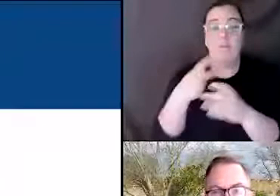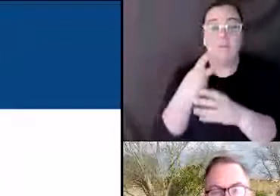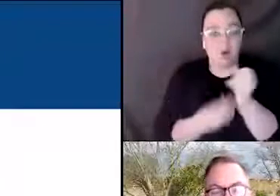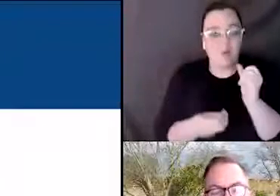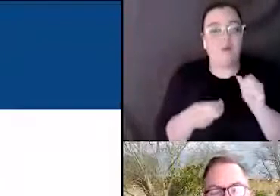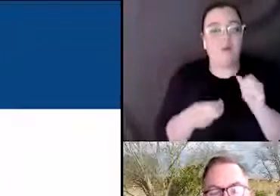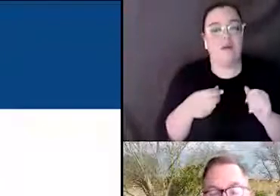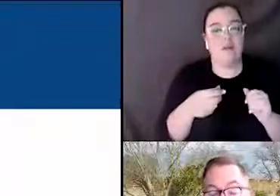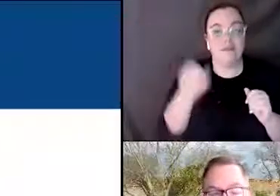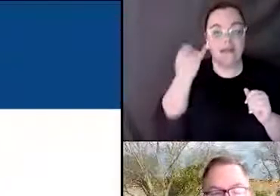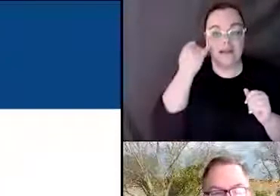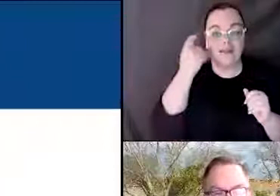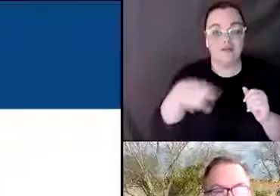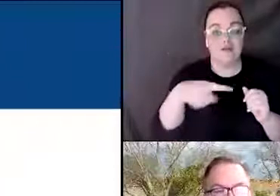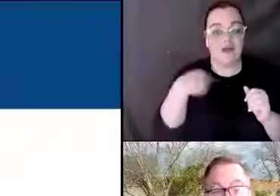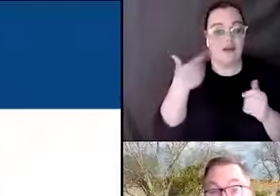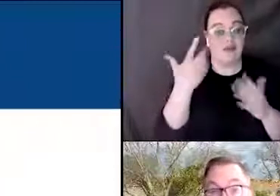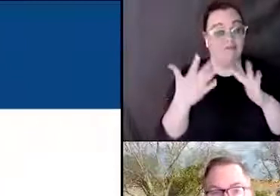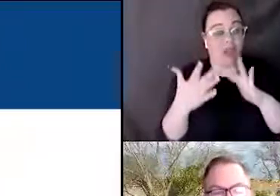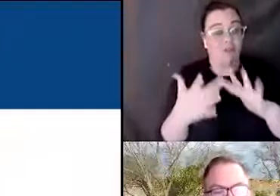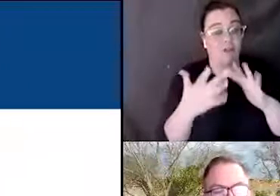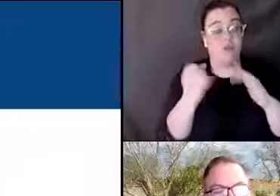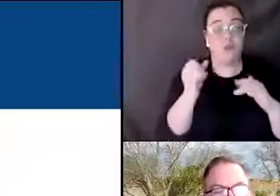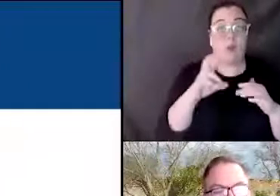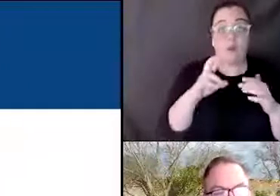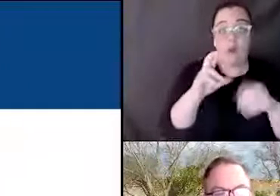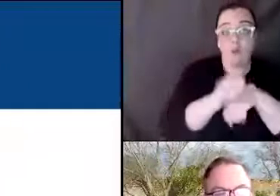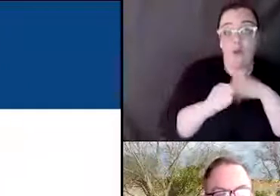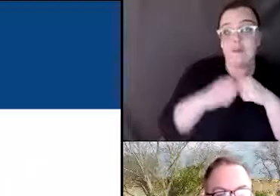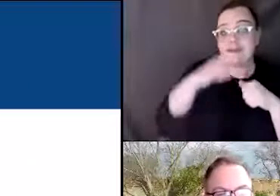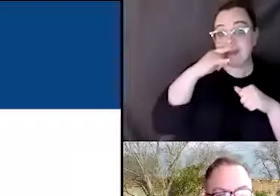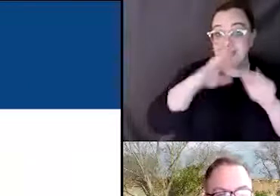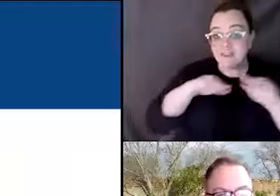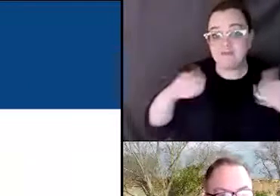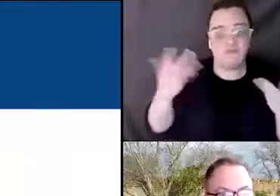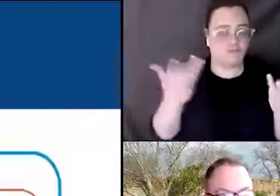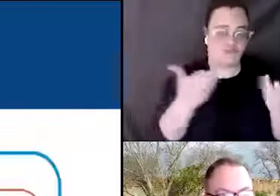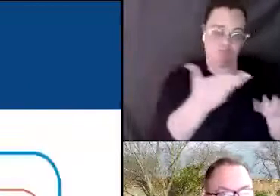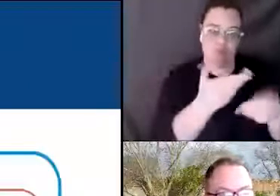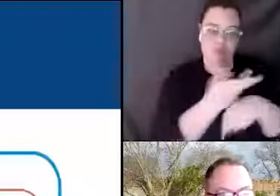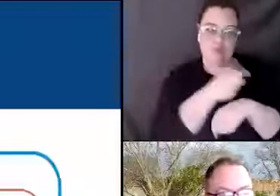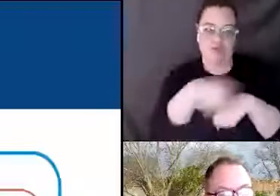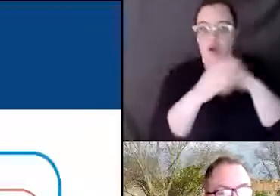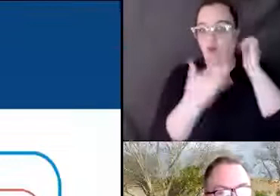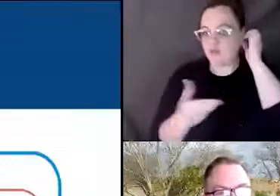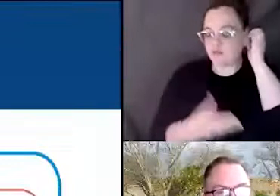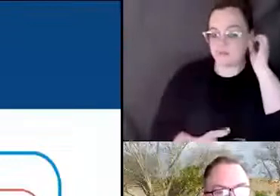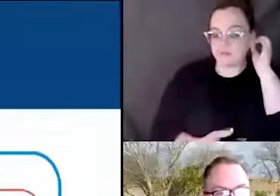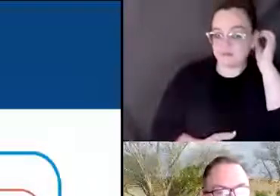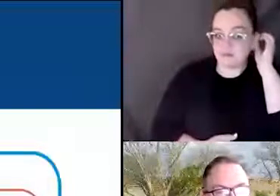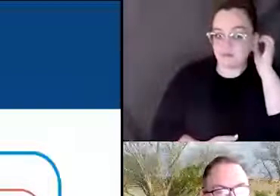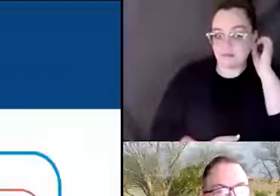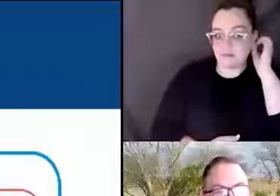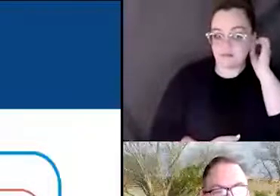have if you do outreach or children who are of that right age level. So for